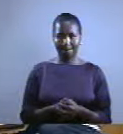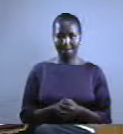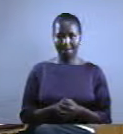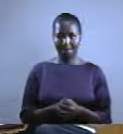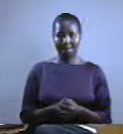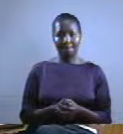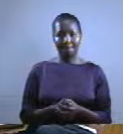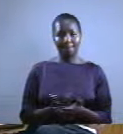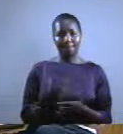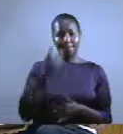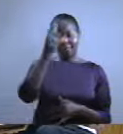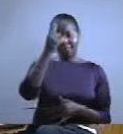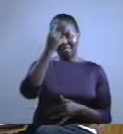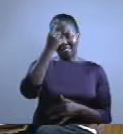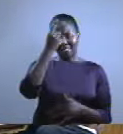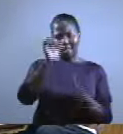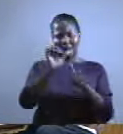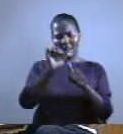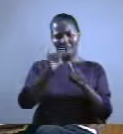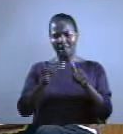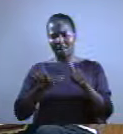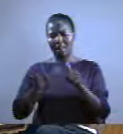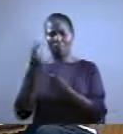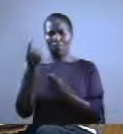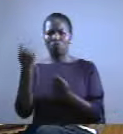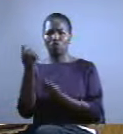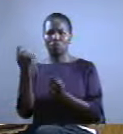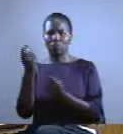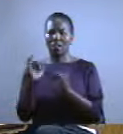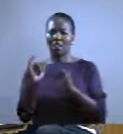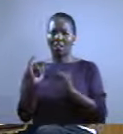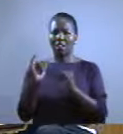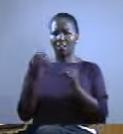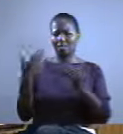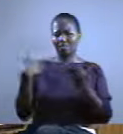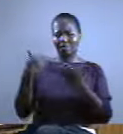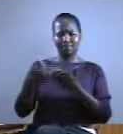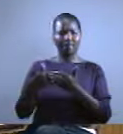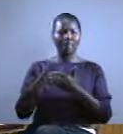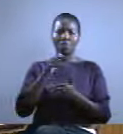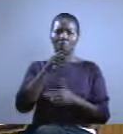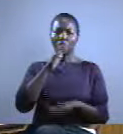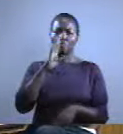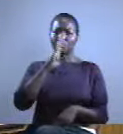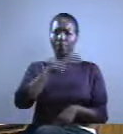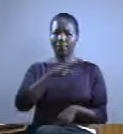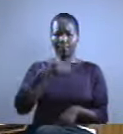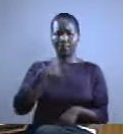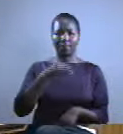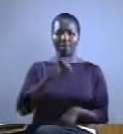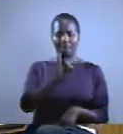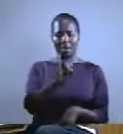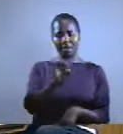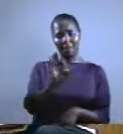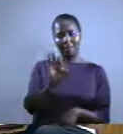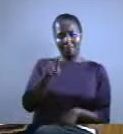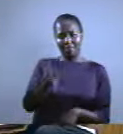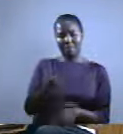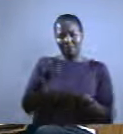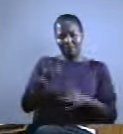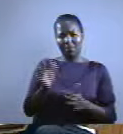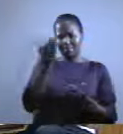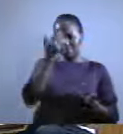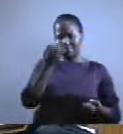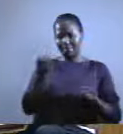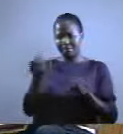Mkhanyakude remains dry. On the 30th of October 2008, the IFP released a statement concerning